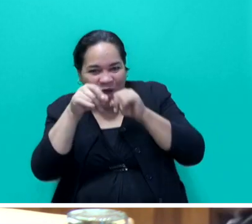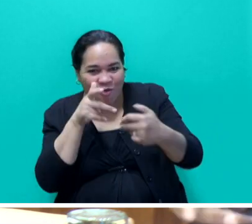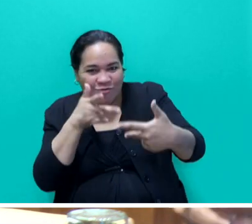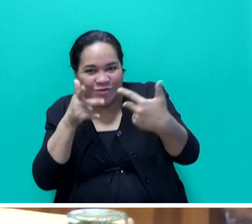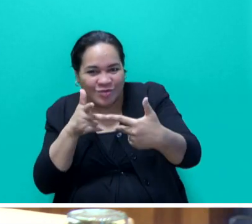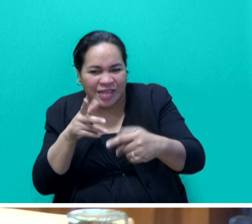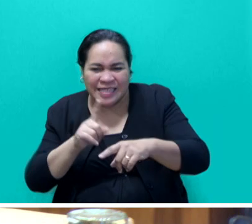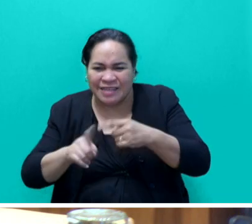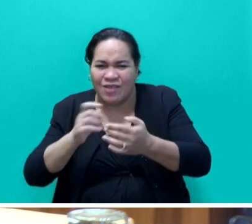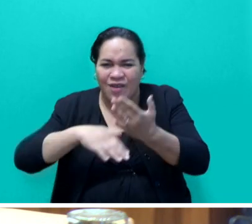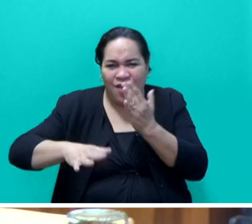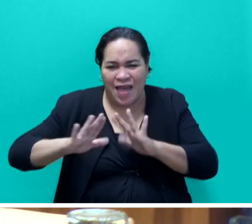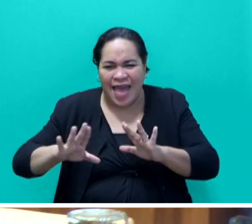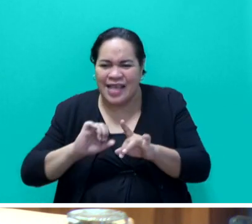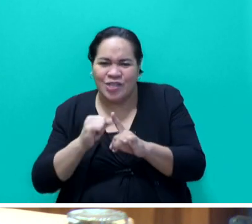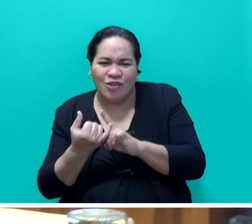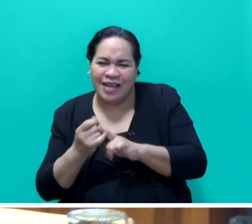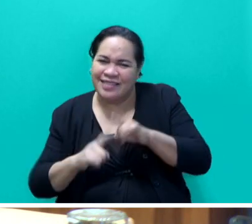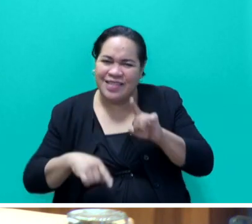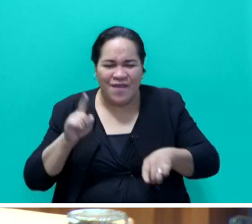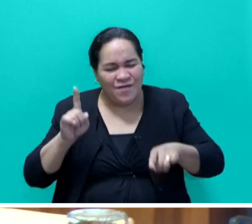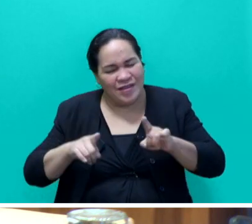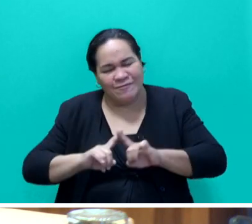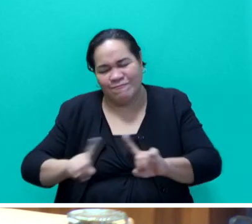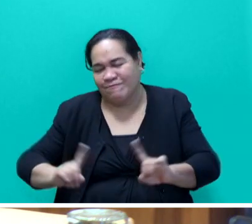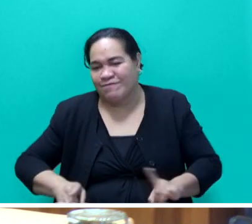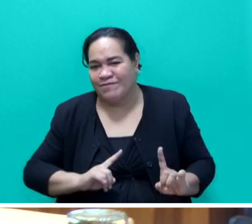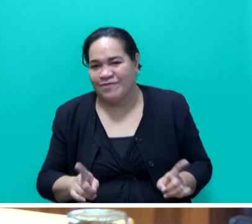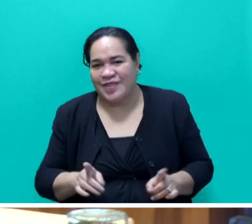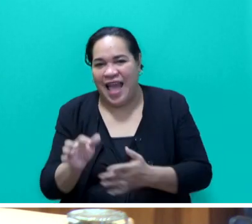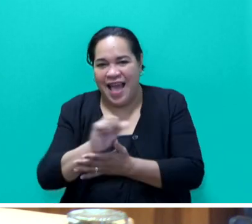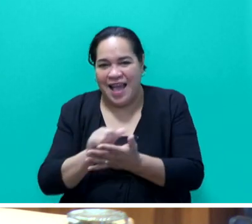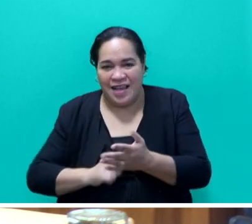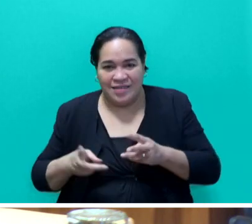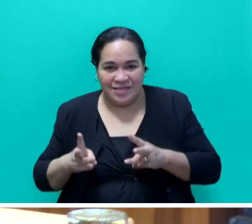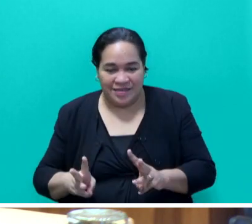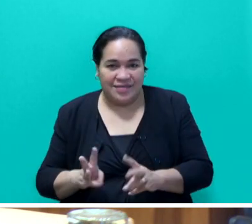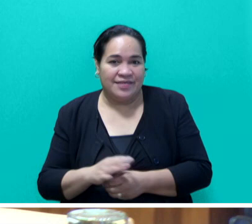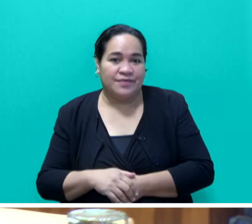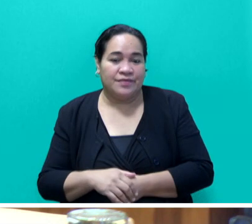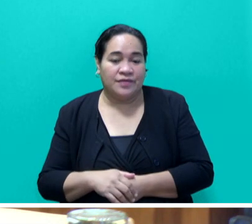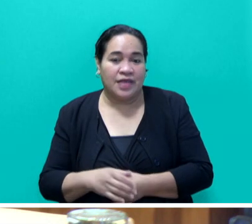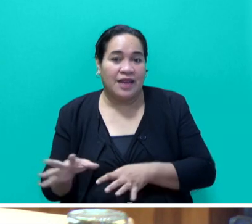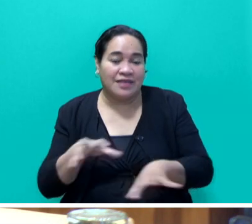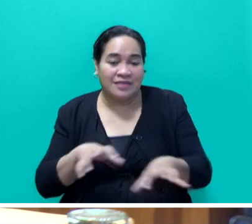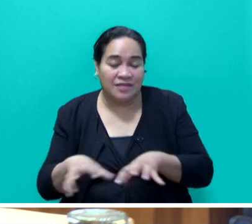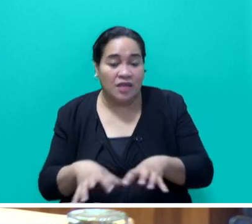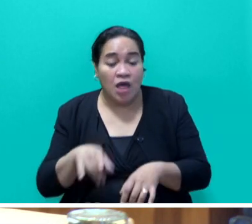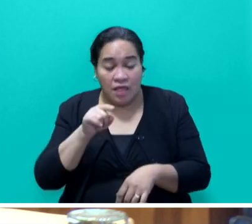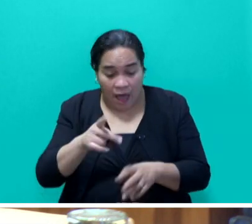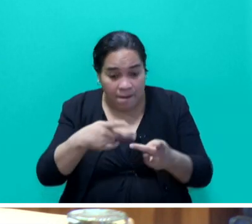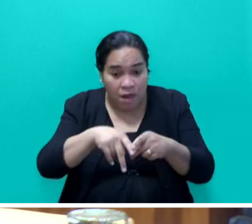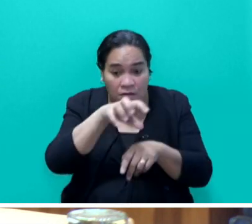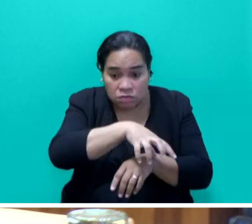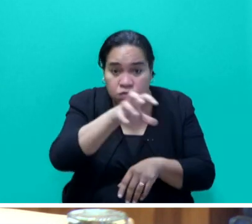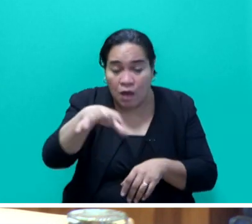social etiquettes, and various other multifaceted art of living. Mr. Speaker, sir, the multicultural centers have been